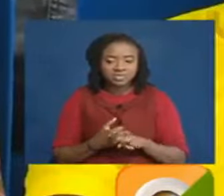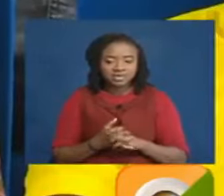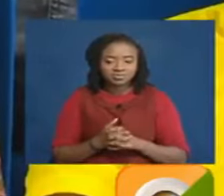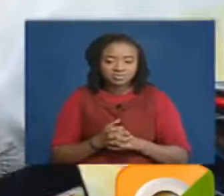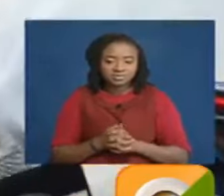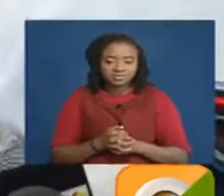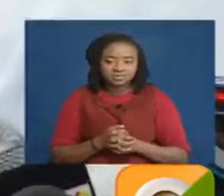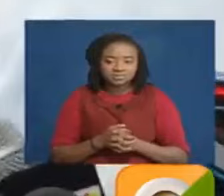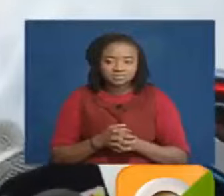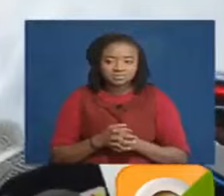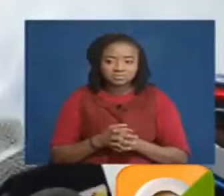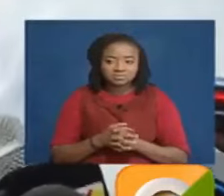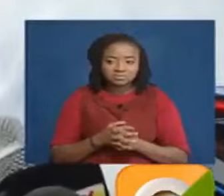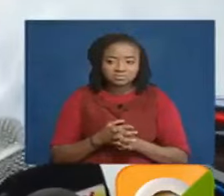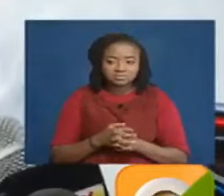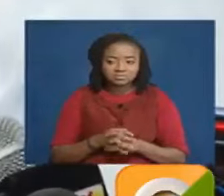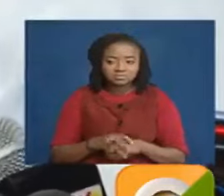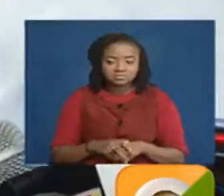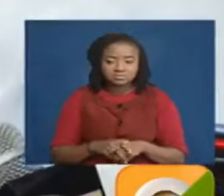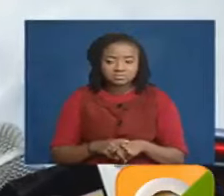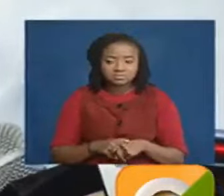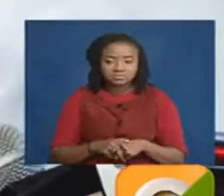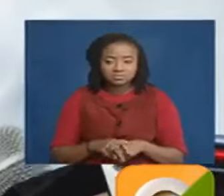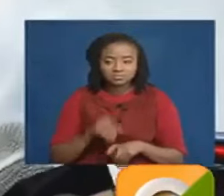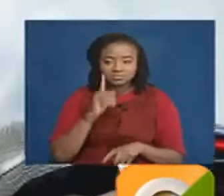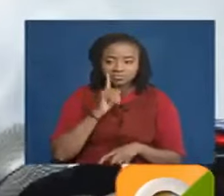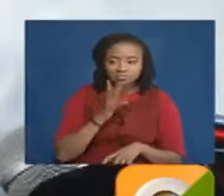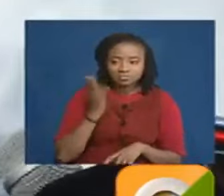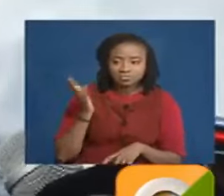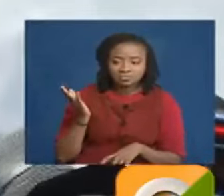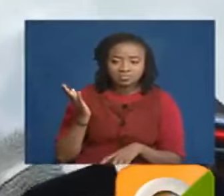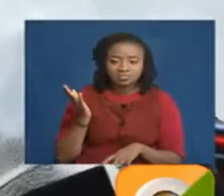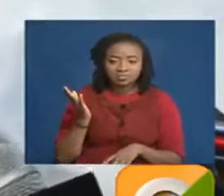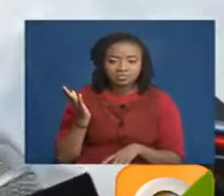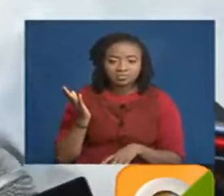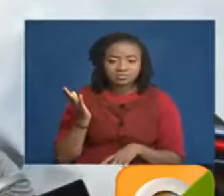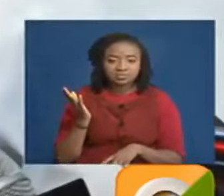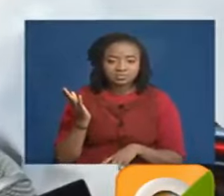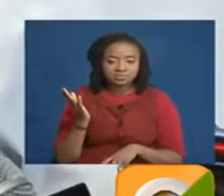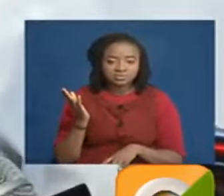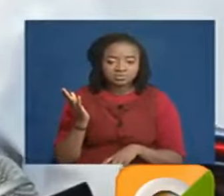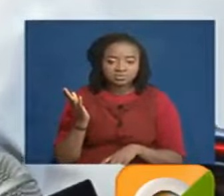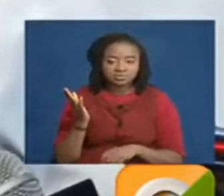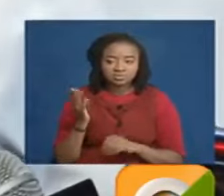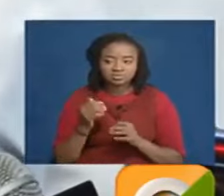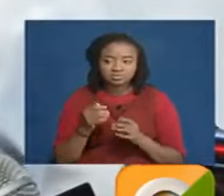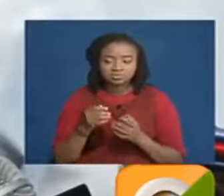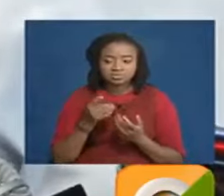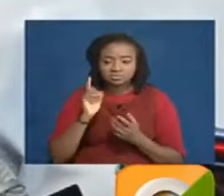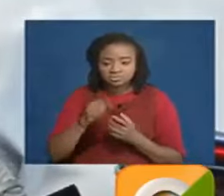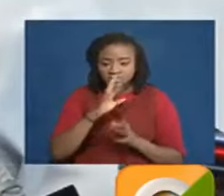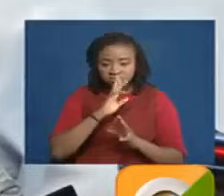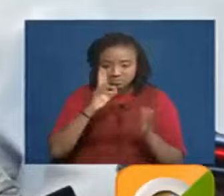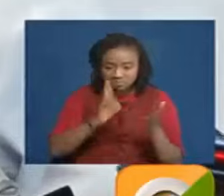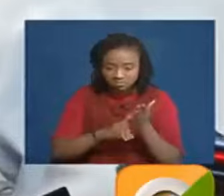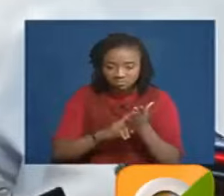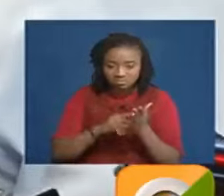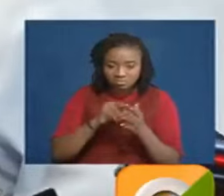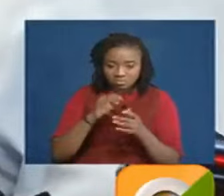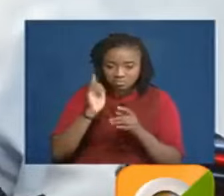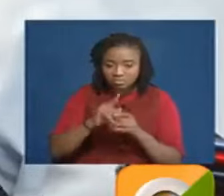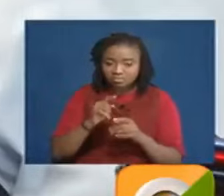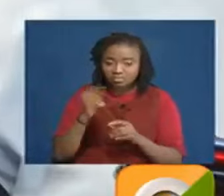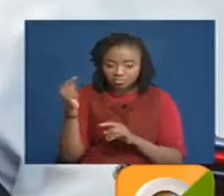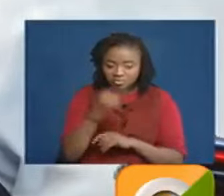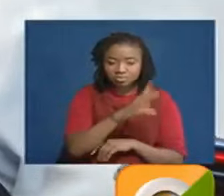think he can hide behind a broad-based government to try and think that he can not respond to the summons of